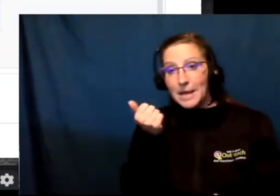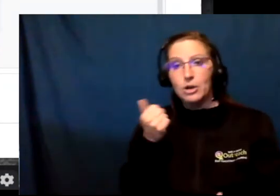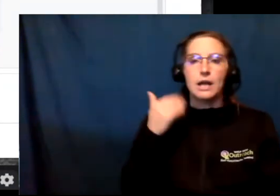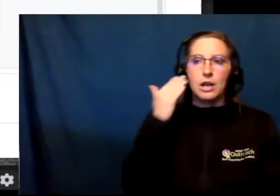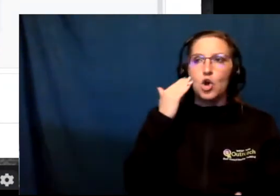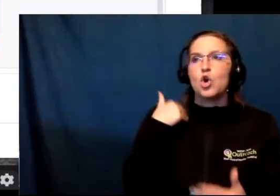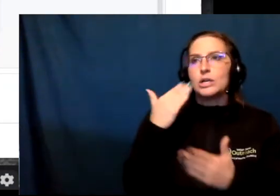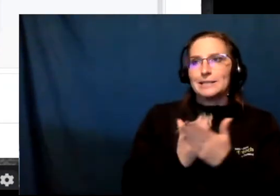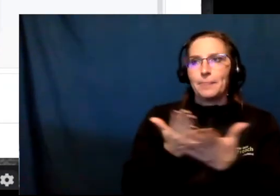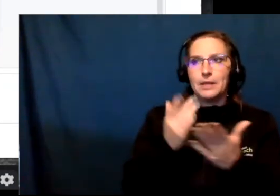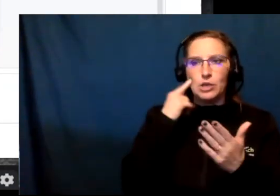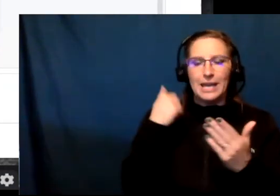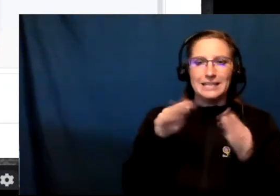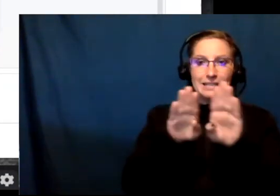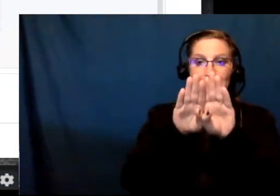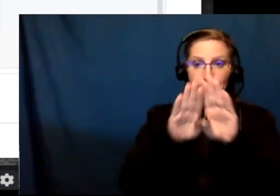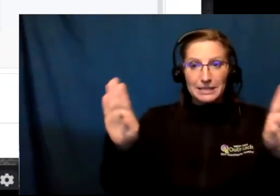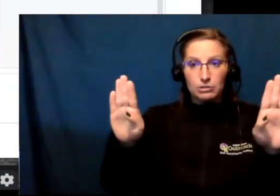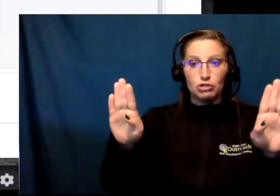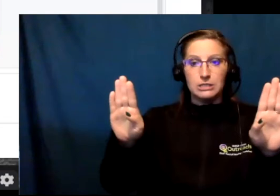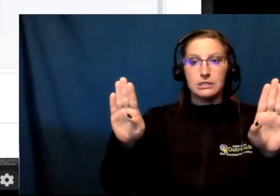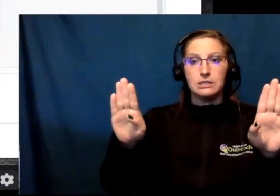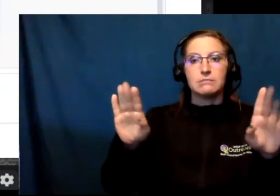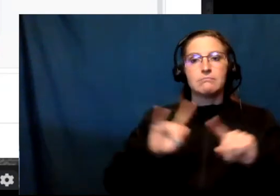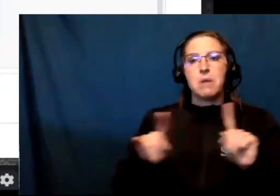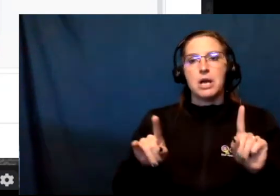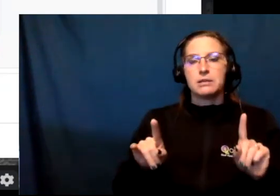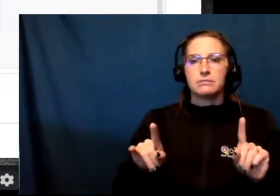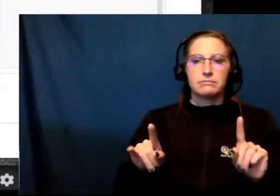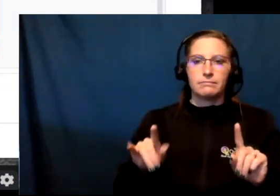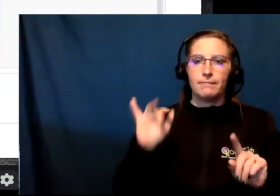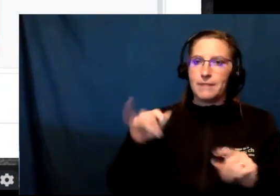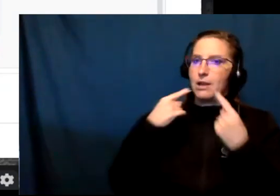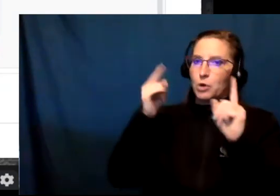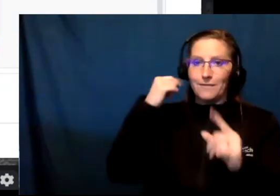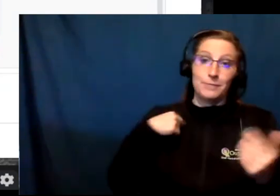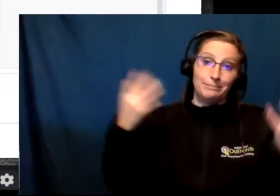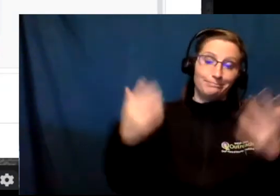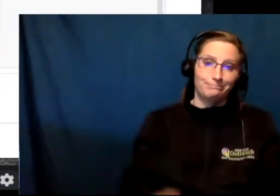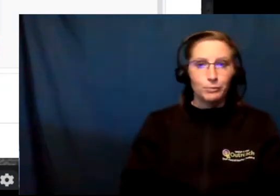can do with split screen, but this is what worked for me. So